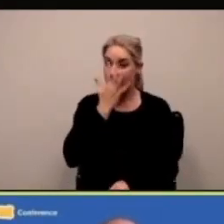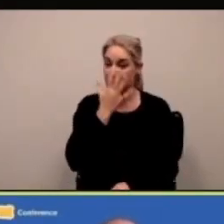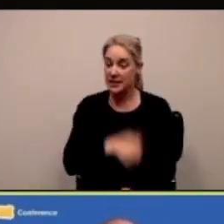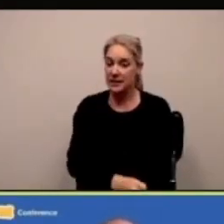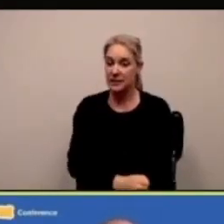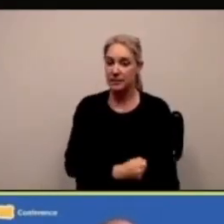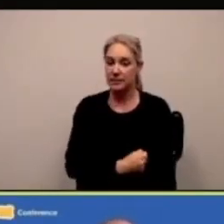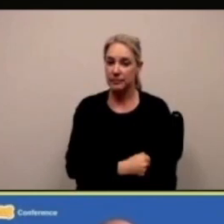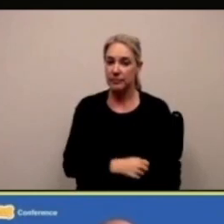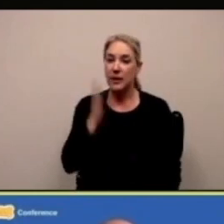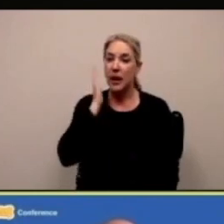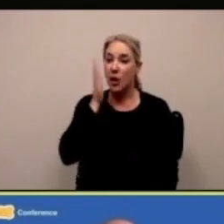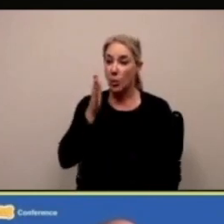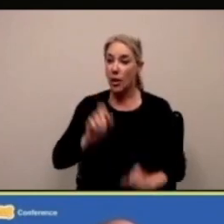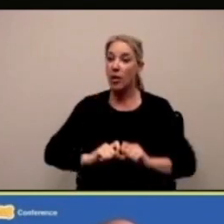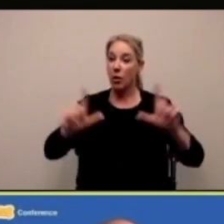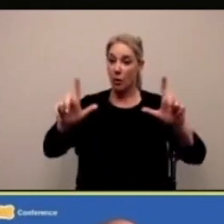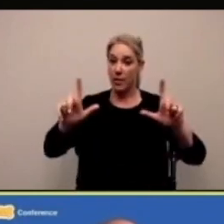going to open this up.